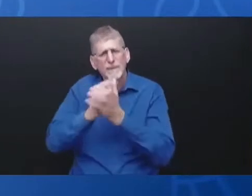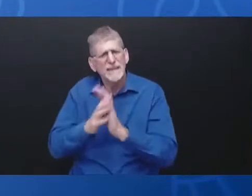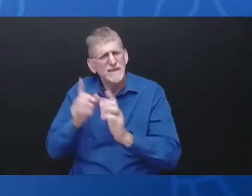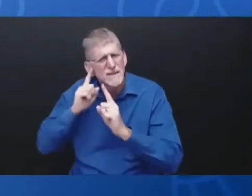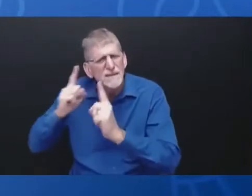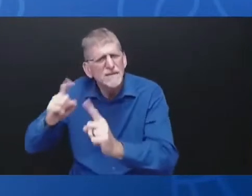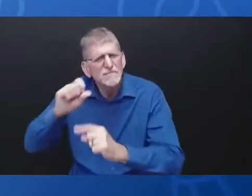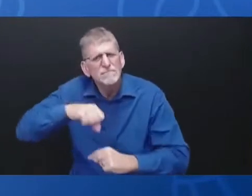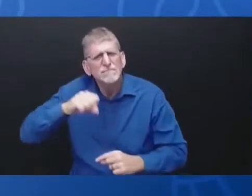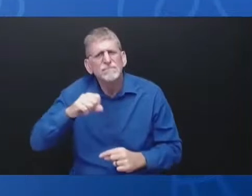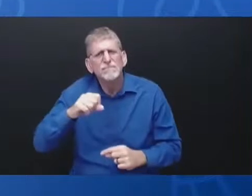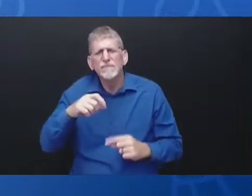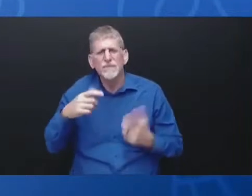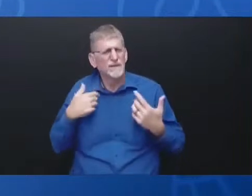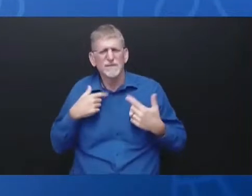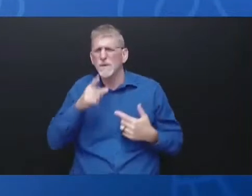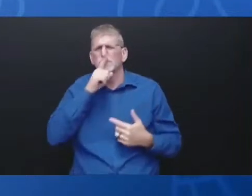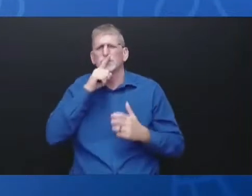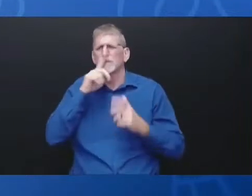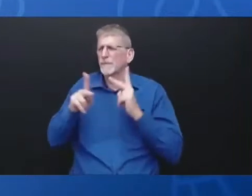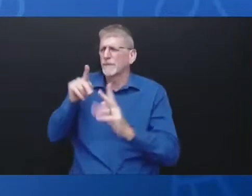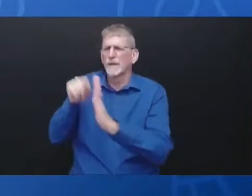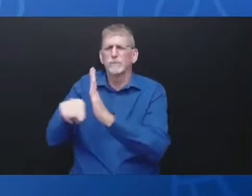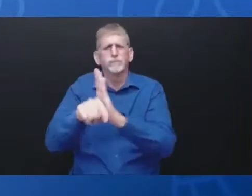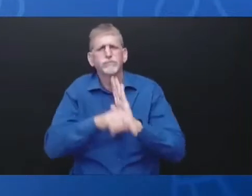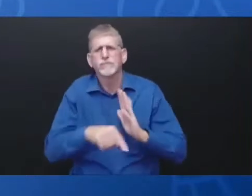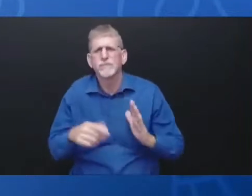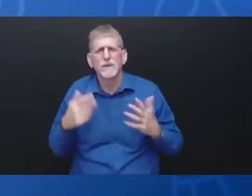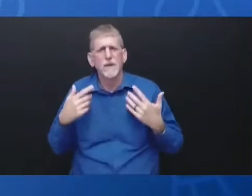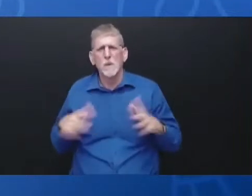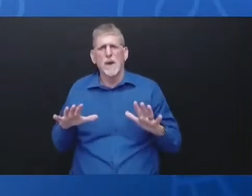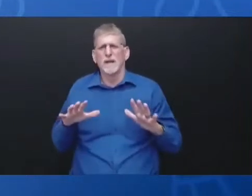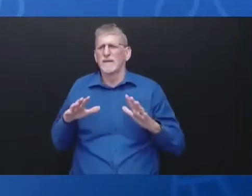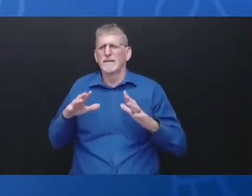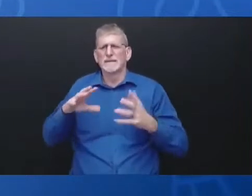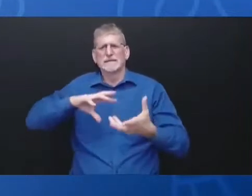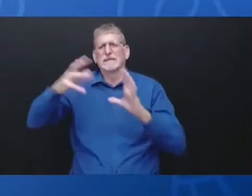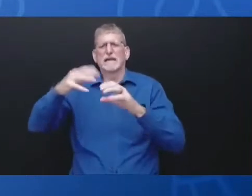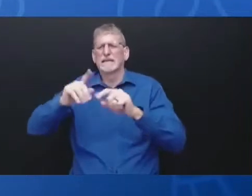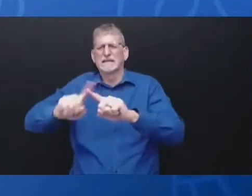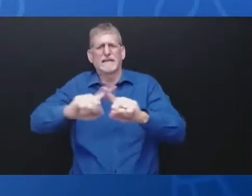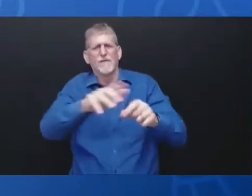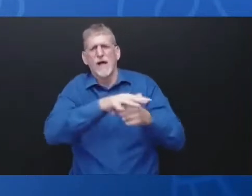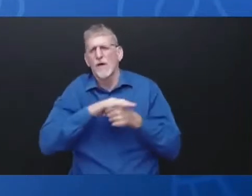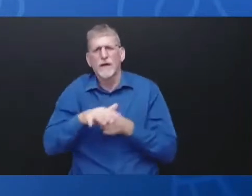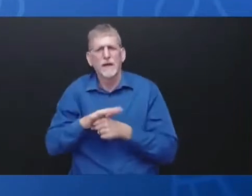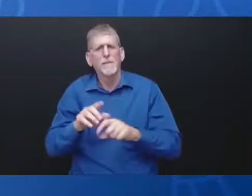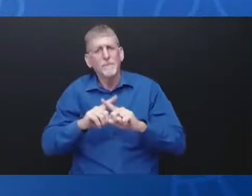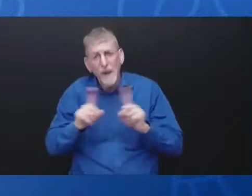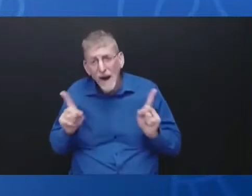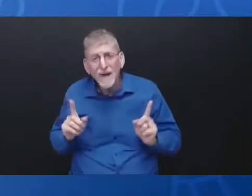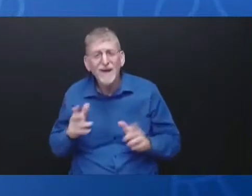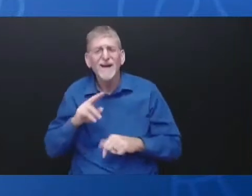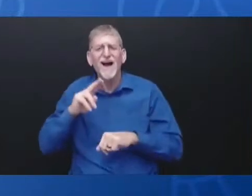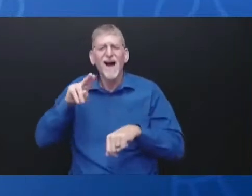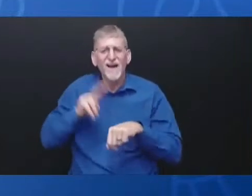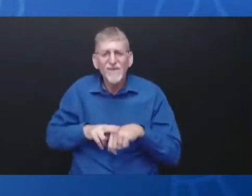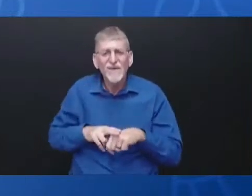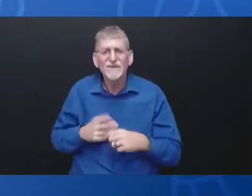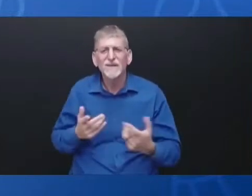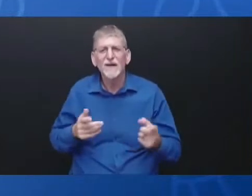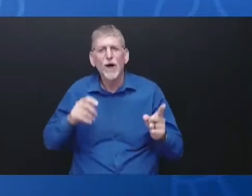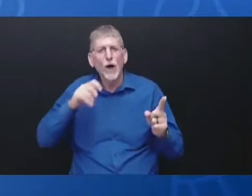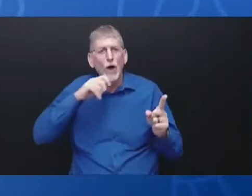certain regions, is to make sure, especially with certainly Ukraine and Russia, is to make sure in every place where